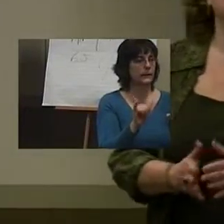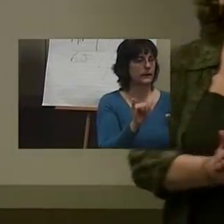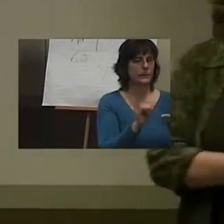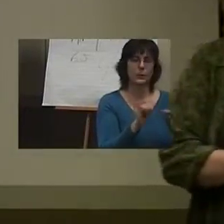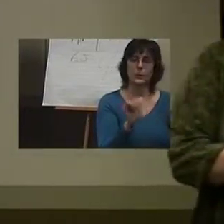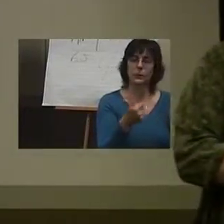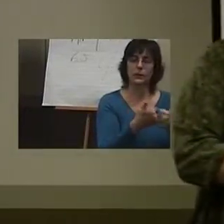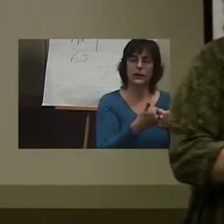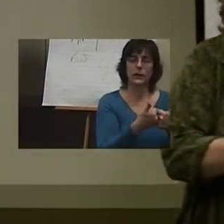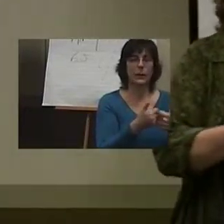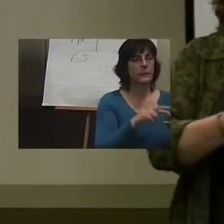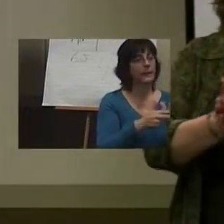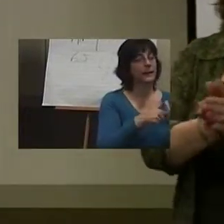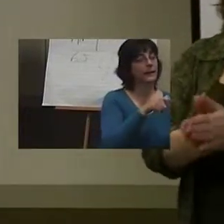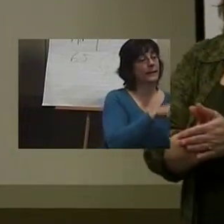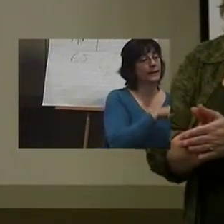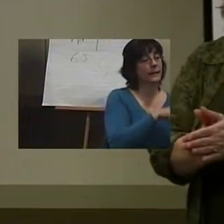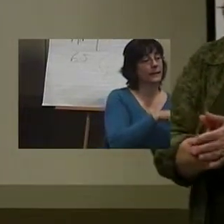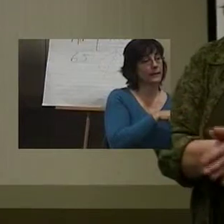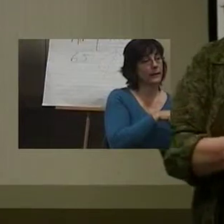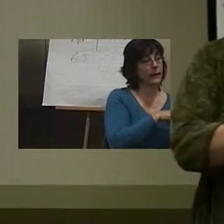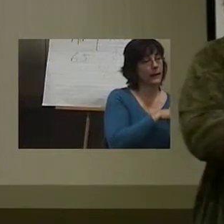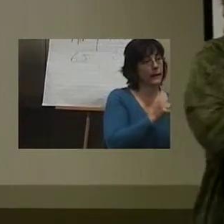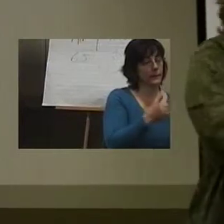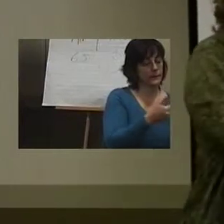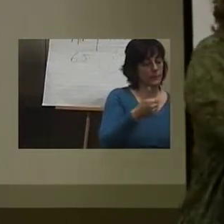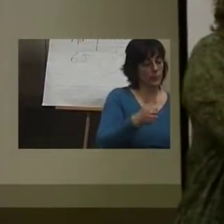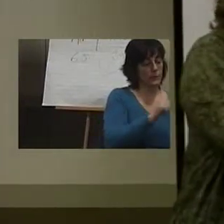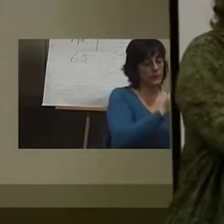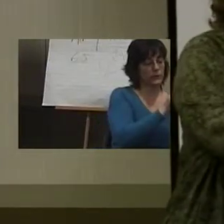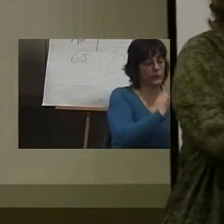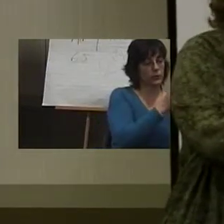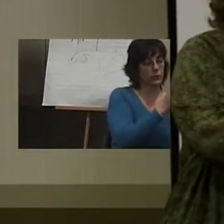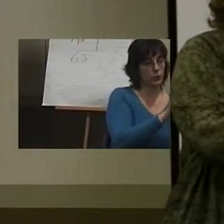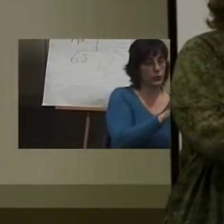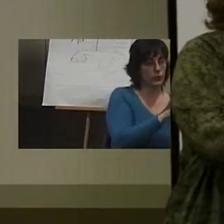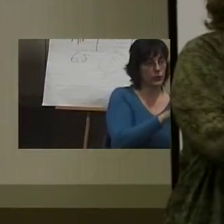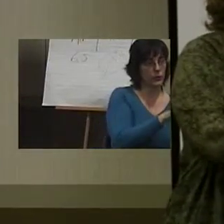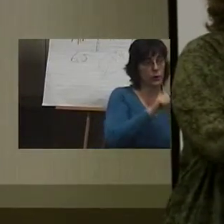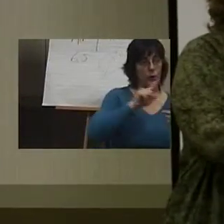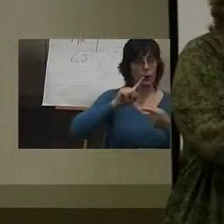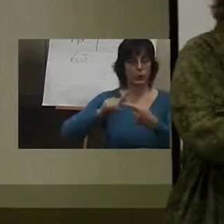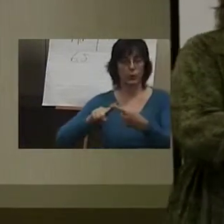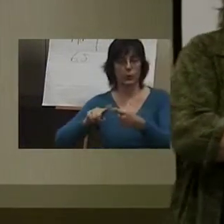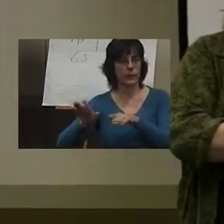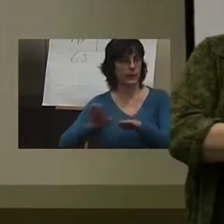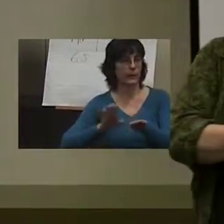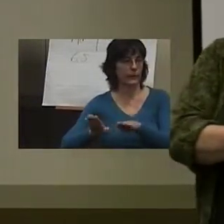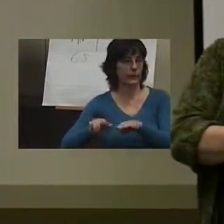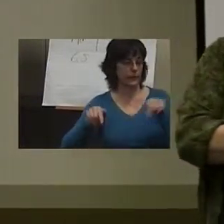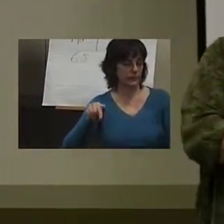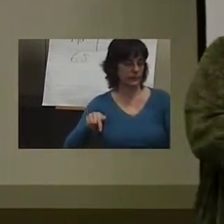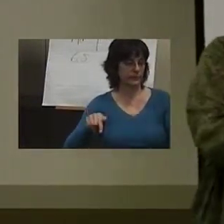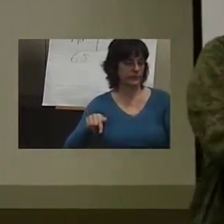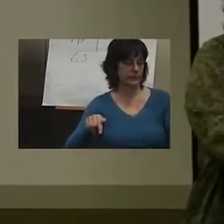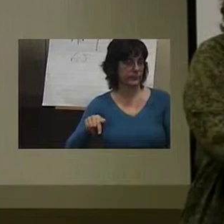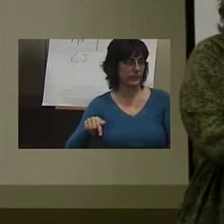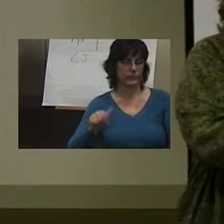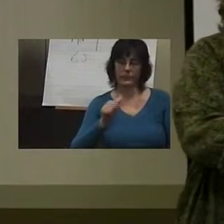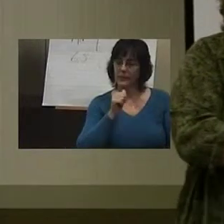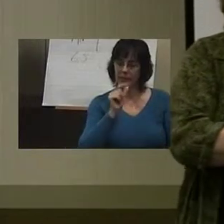the time between the trigger and seeing the behavior. Okay? You're not always going to